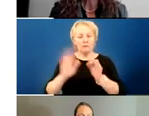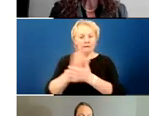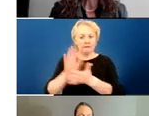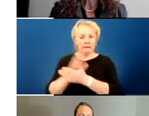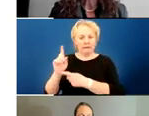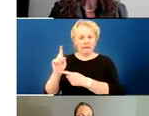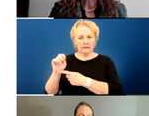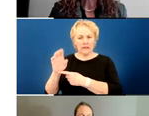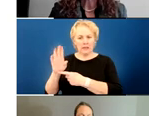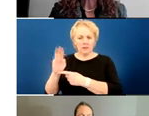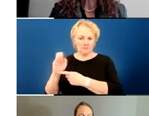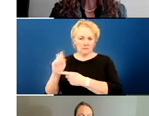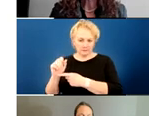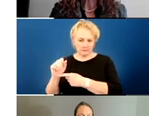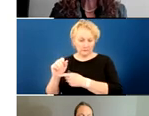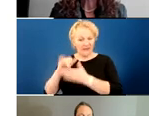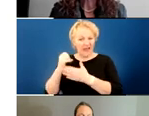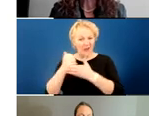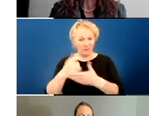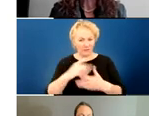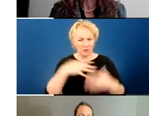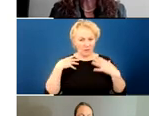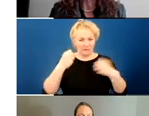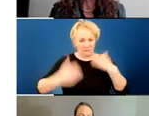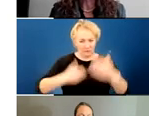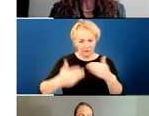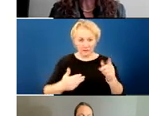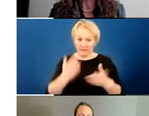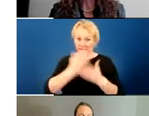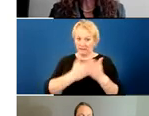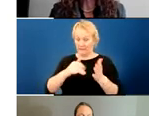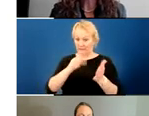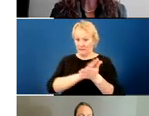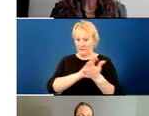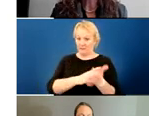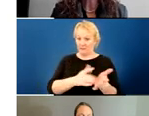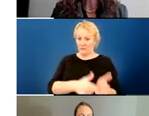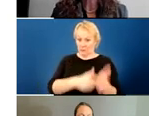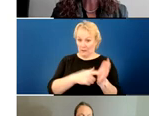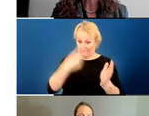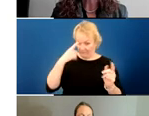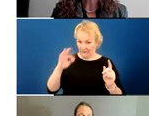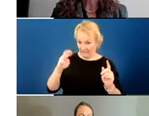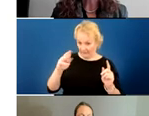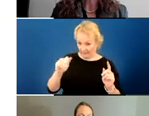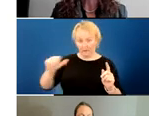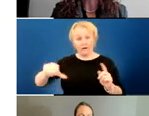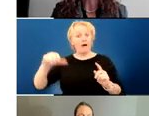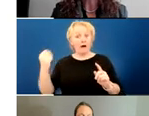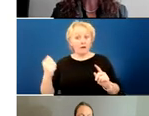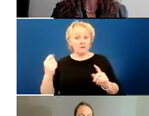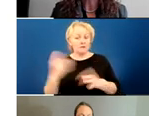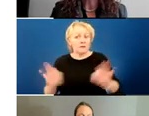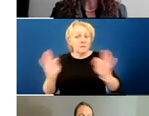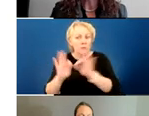well. And some of these are actually documents that are needed for your FEMA assistance. Others are just documents that